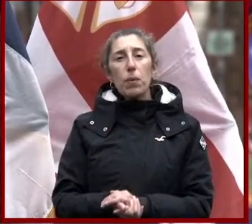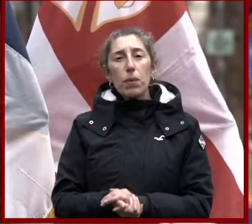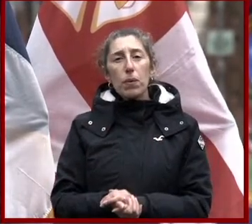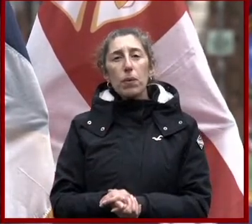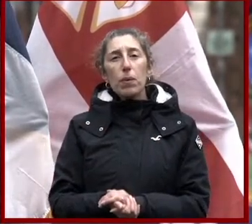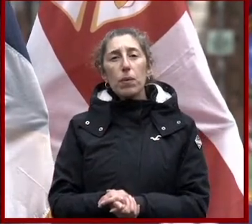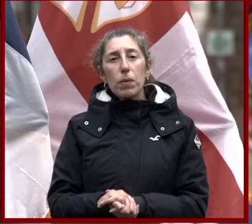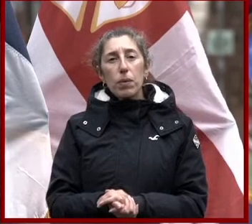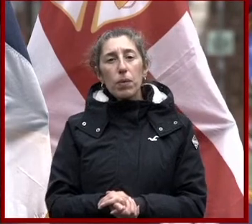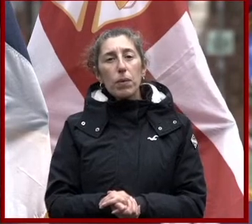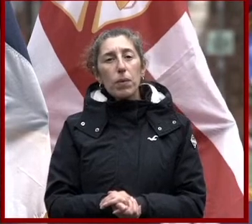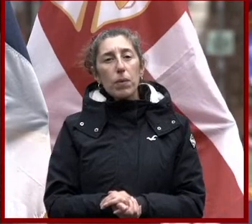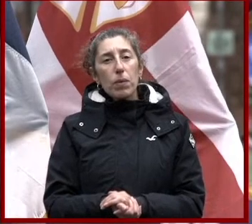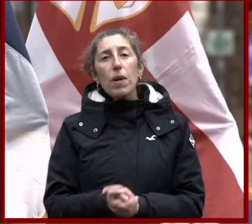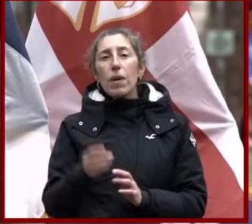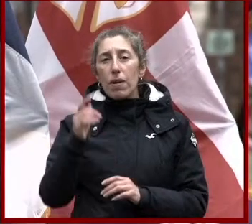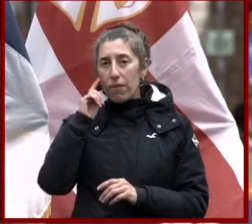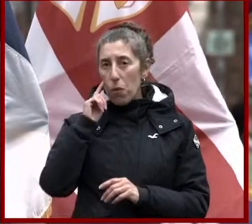For you,